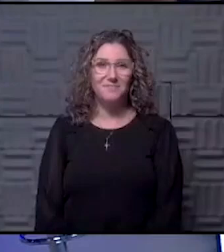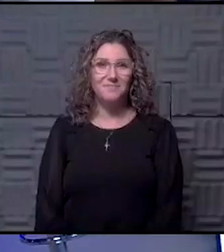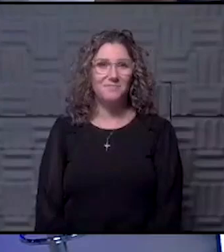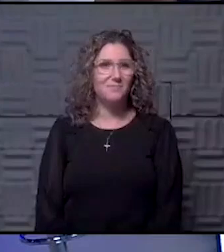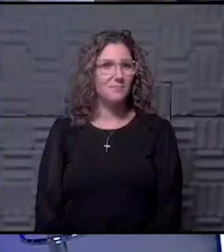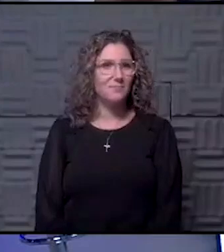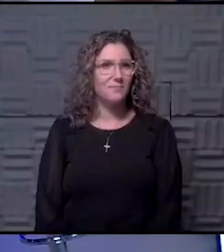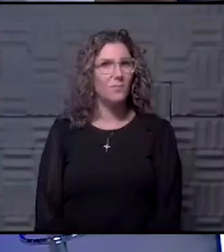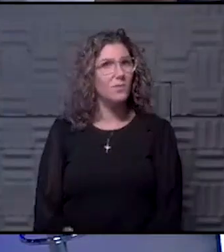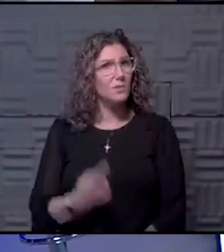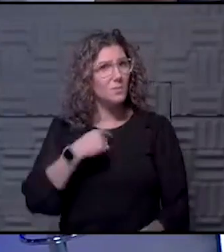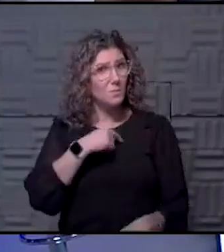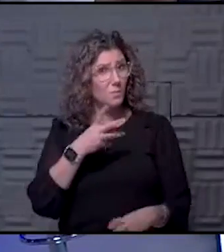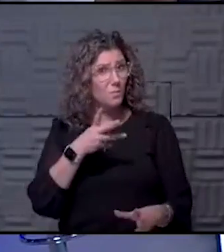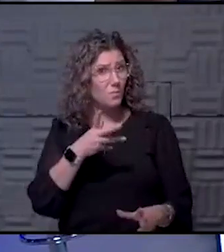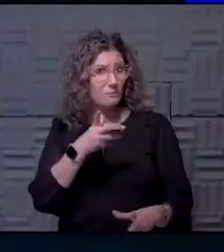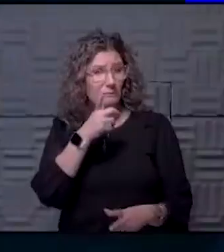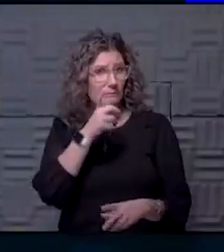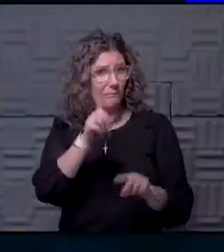Did we lose Dr. Comfort?